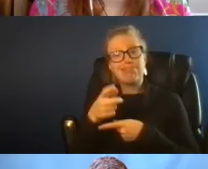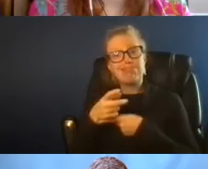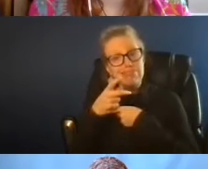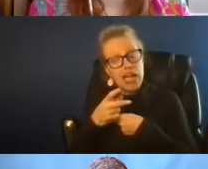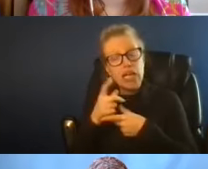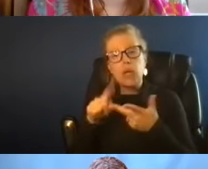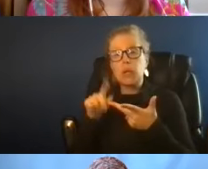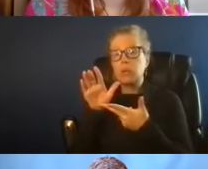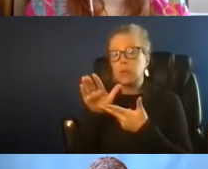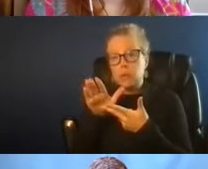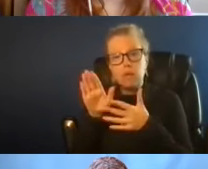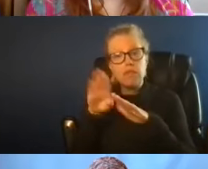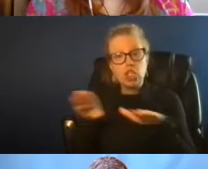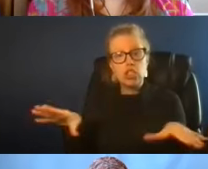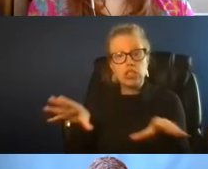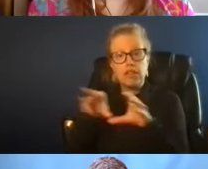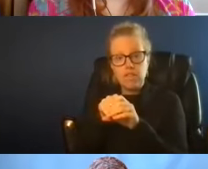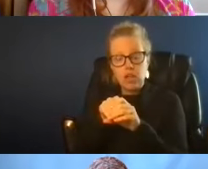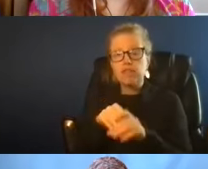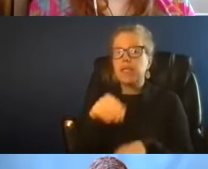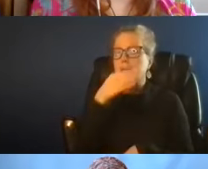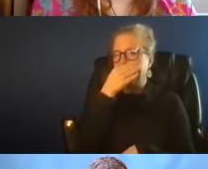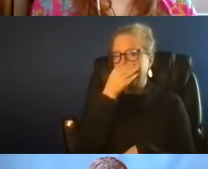school if there are children involved.